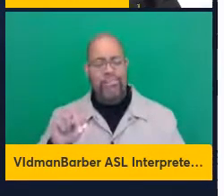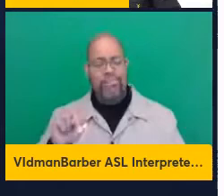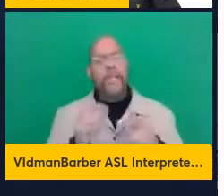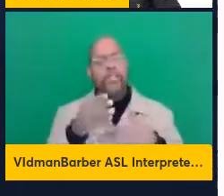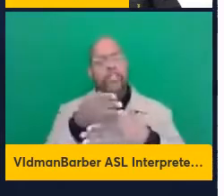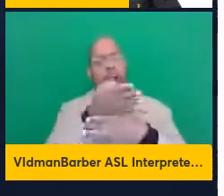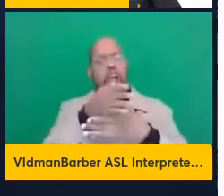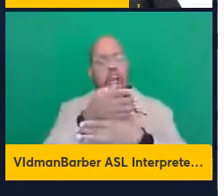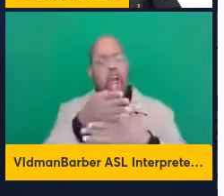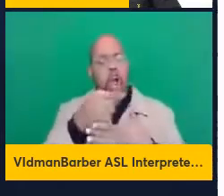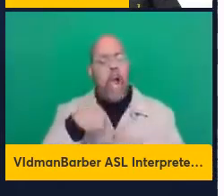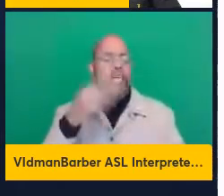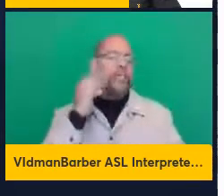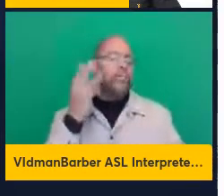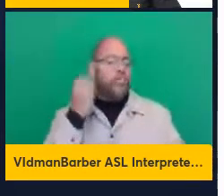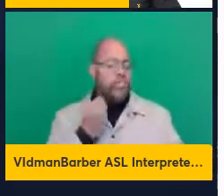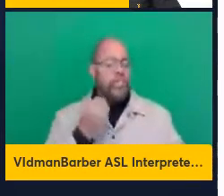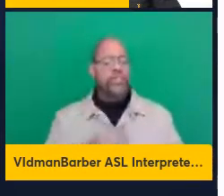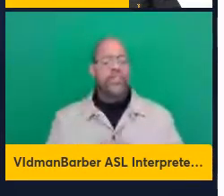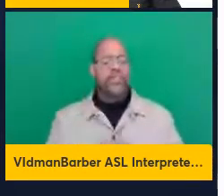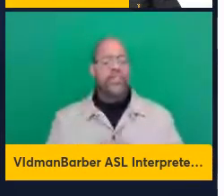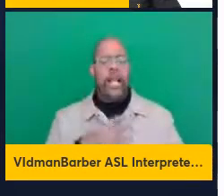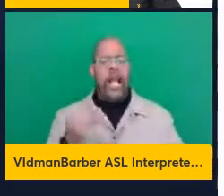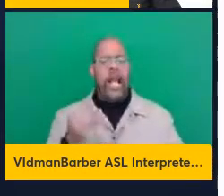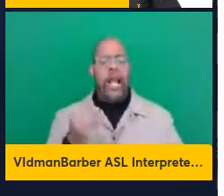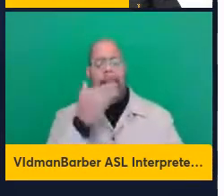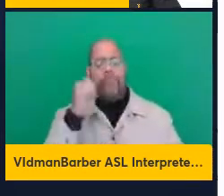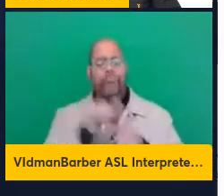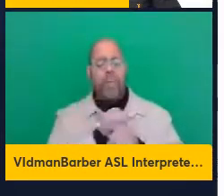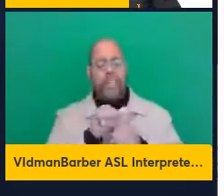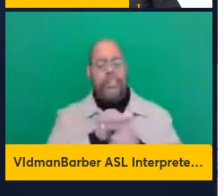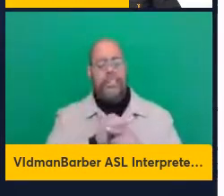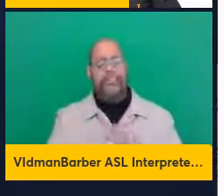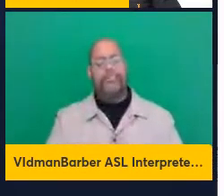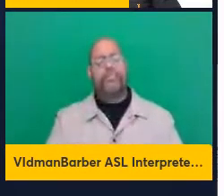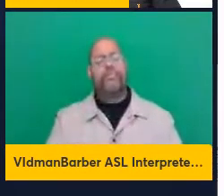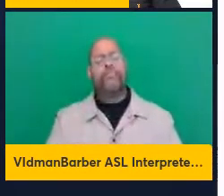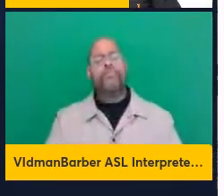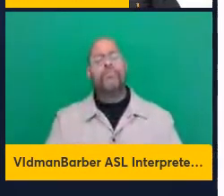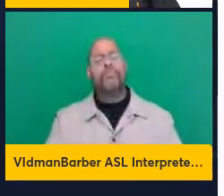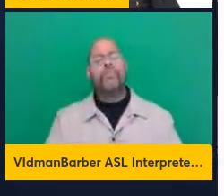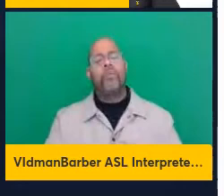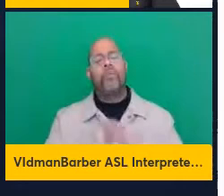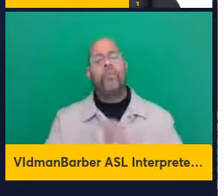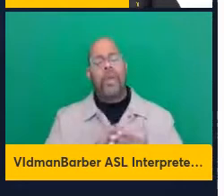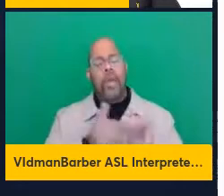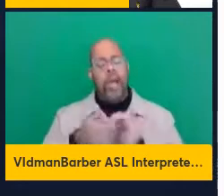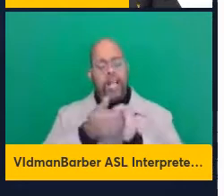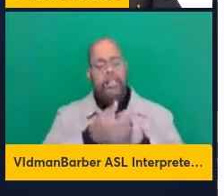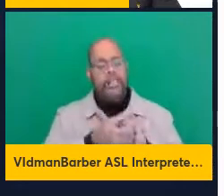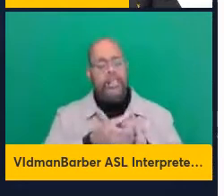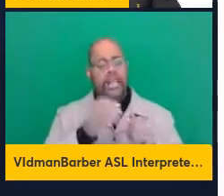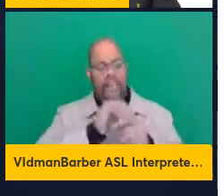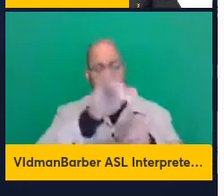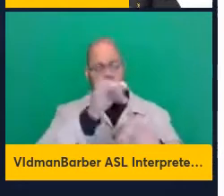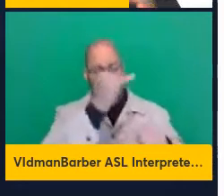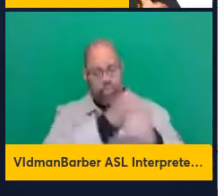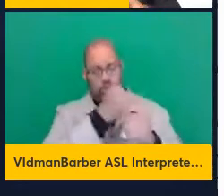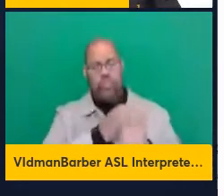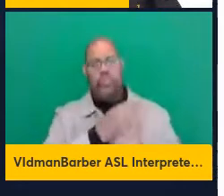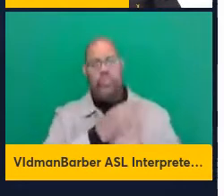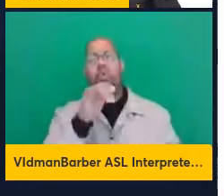share our experiences and best practices with colleagues in these institutions so